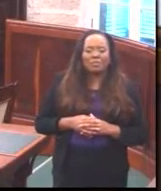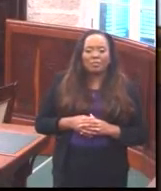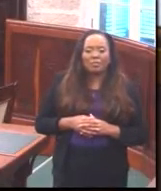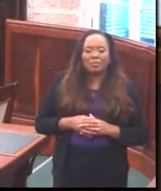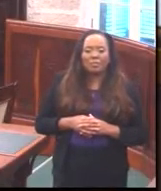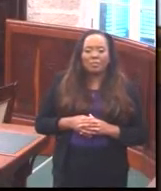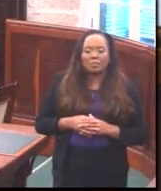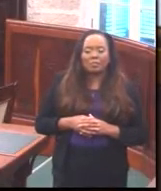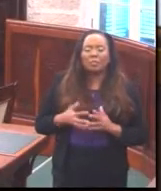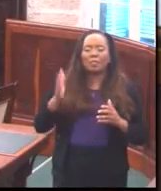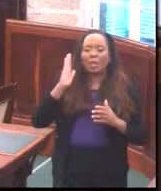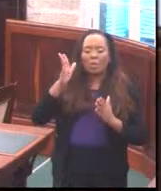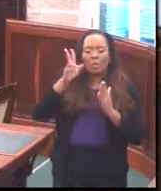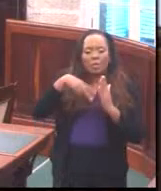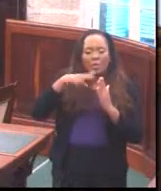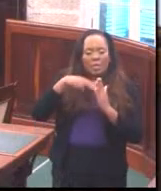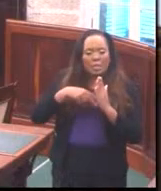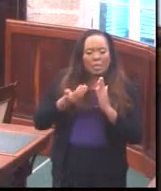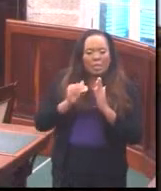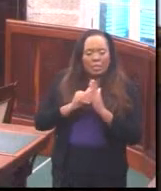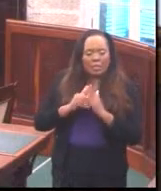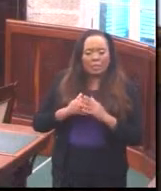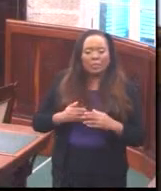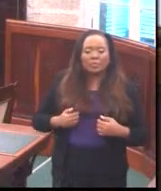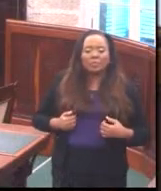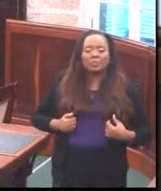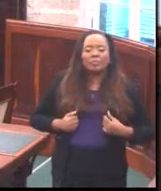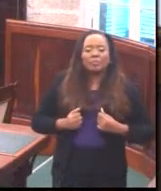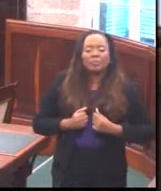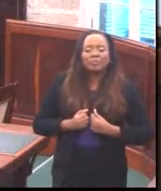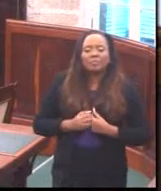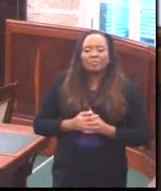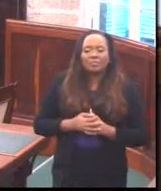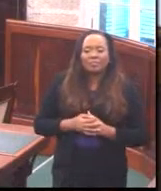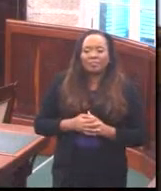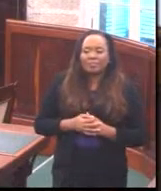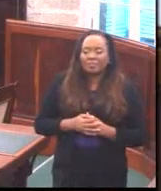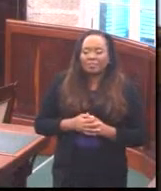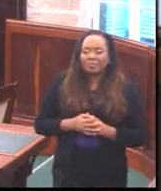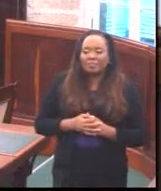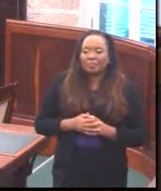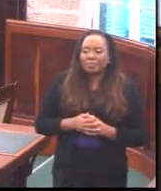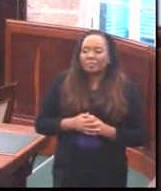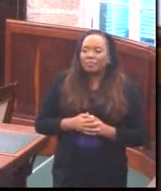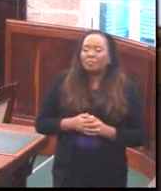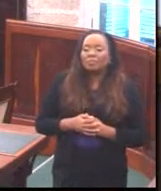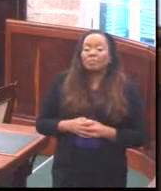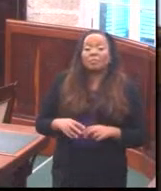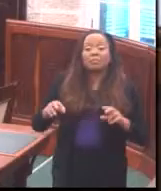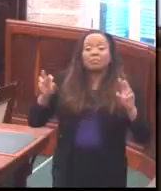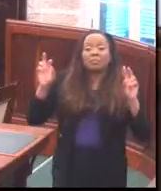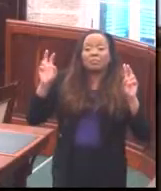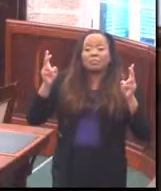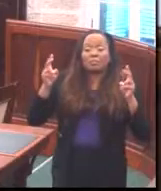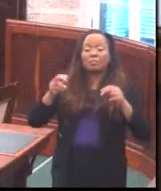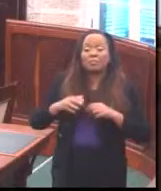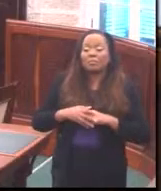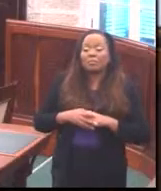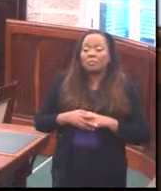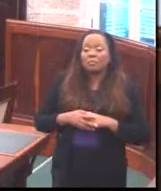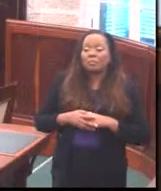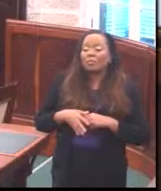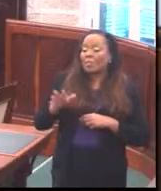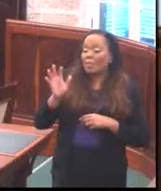Permit me to read again, sir, since you were interrupted. The report under subsection 1 shall also be submitted to